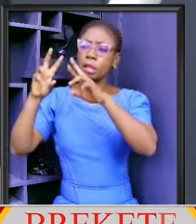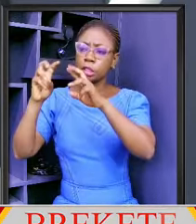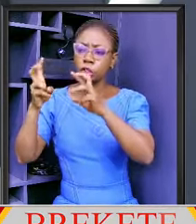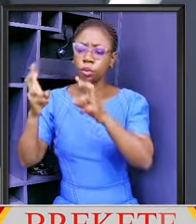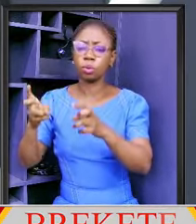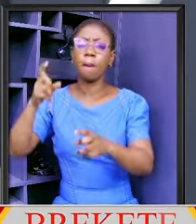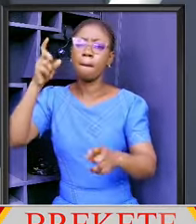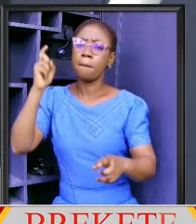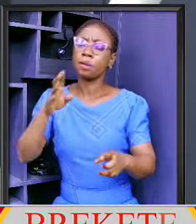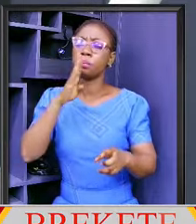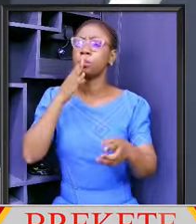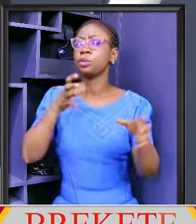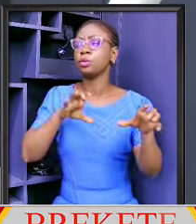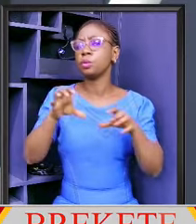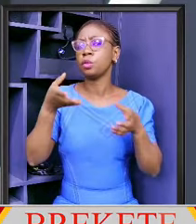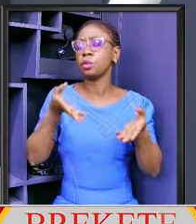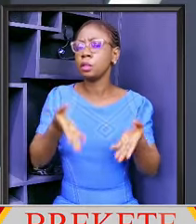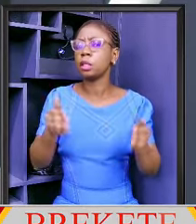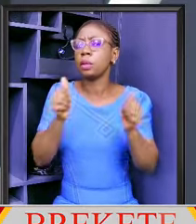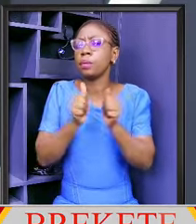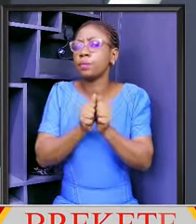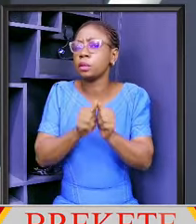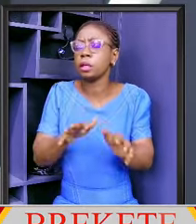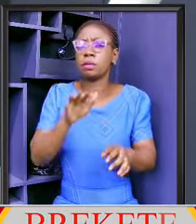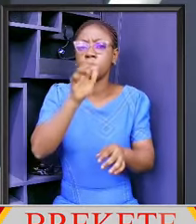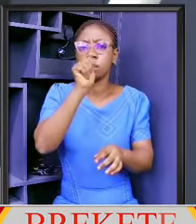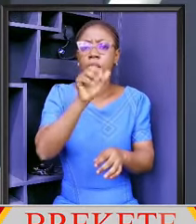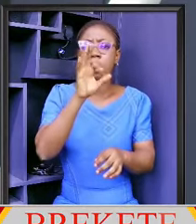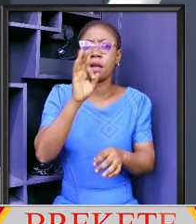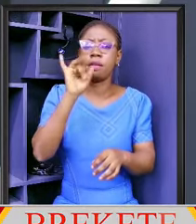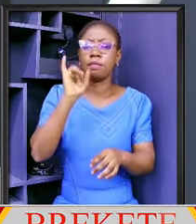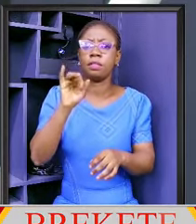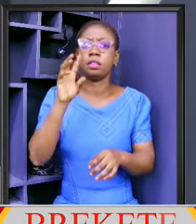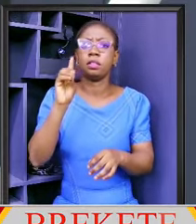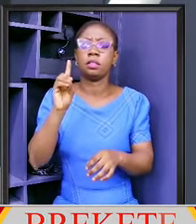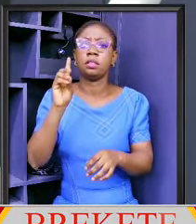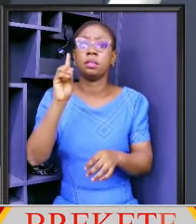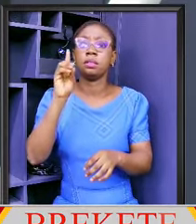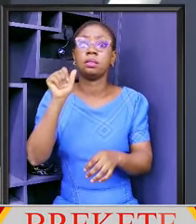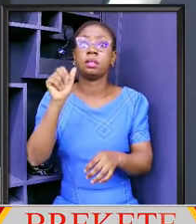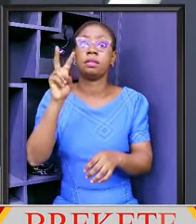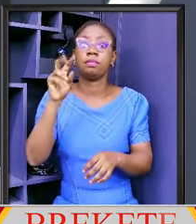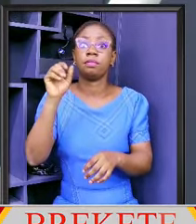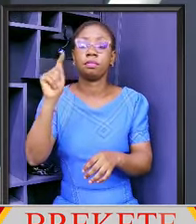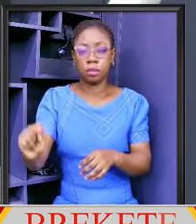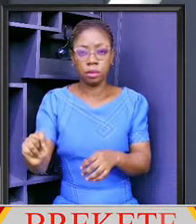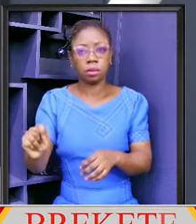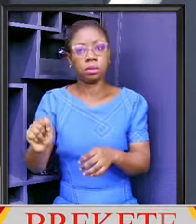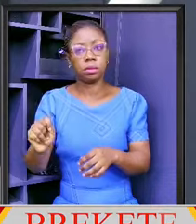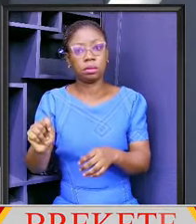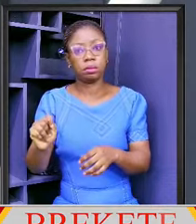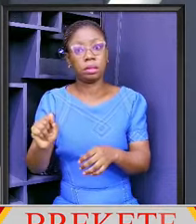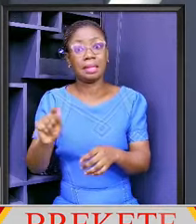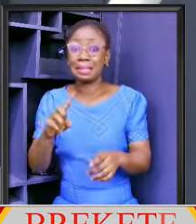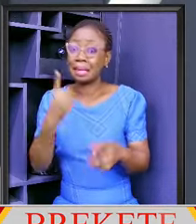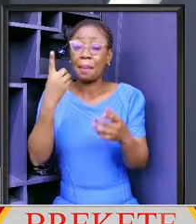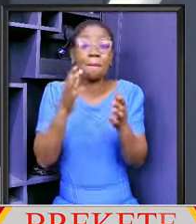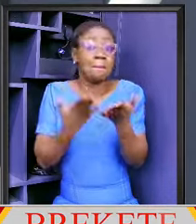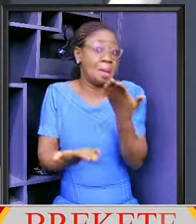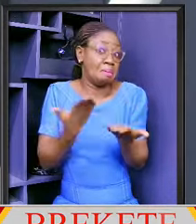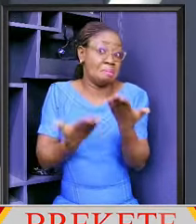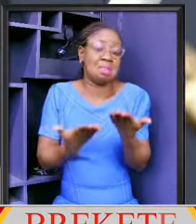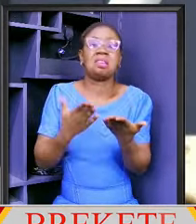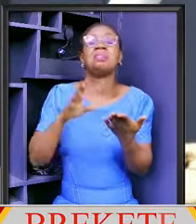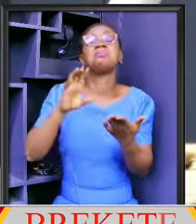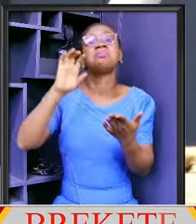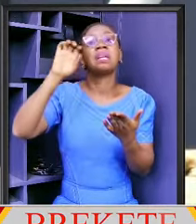now emergency like that day where then kidnap person inside motor they go along airport road, but before